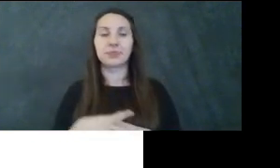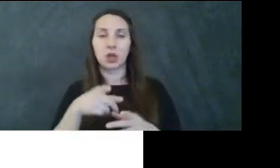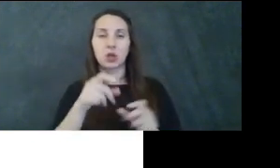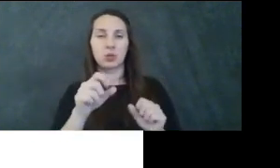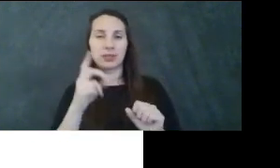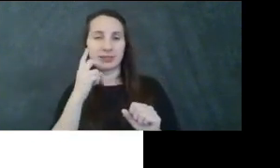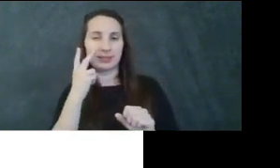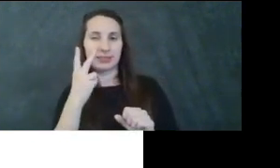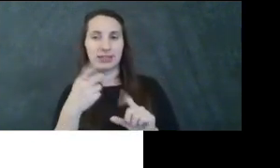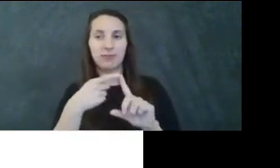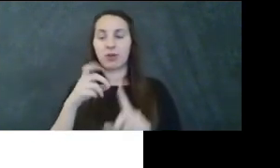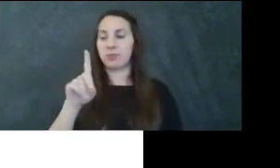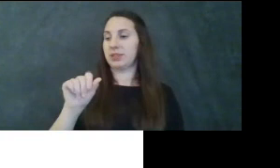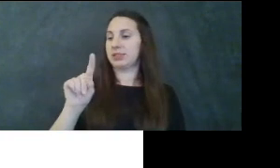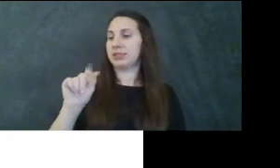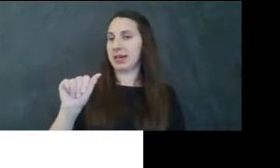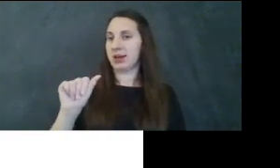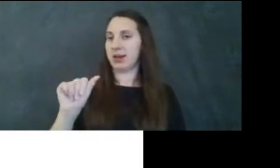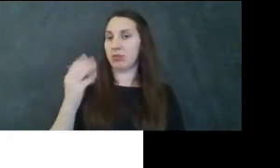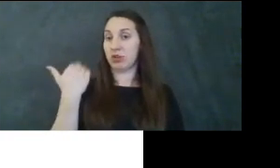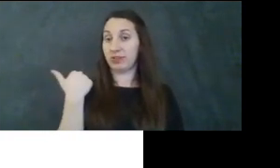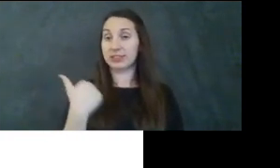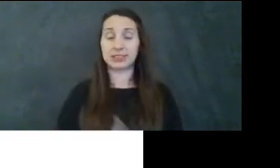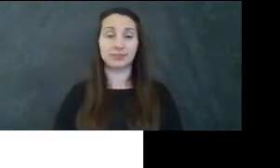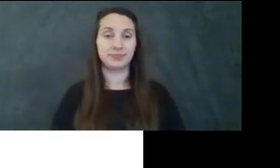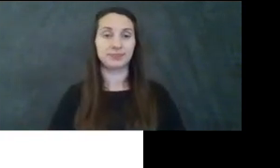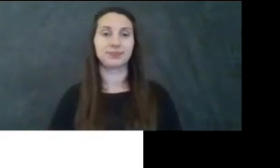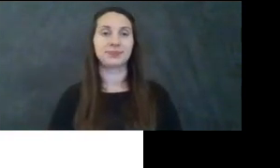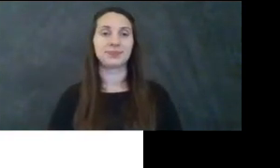presented. Go to the next slide.